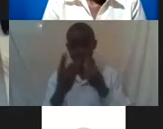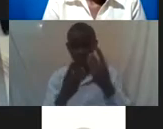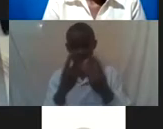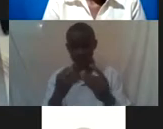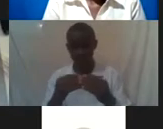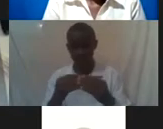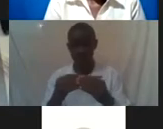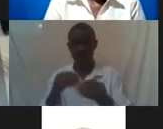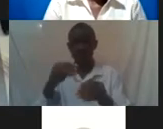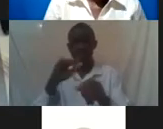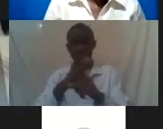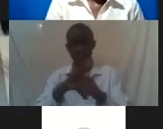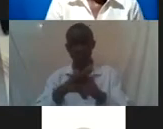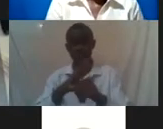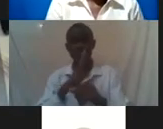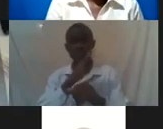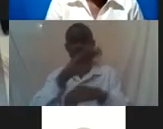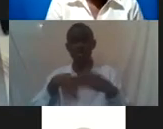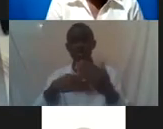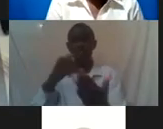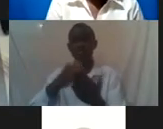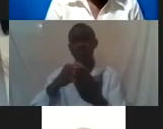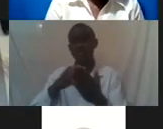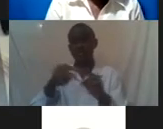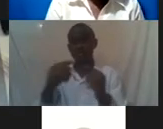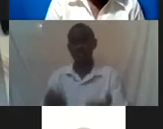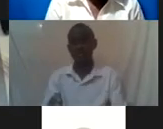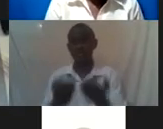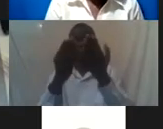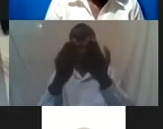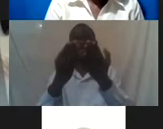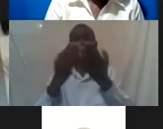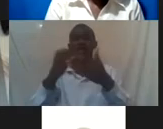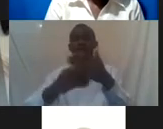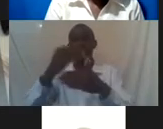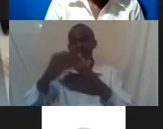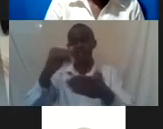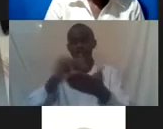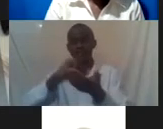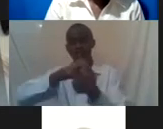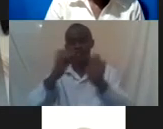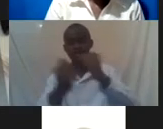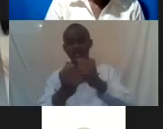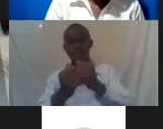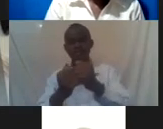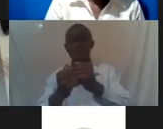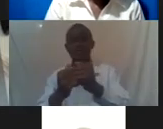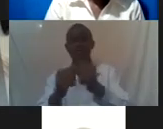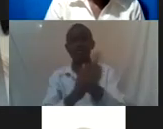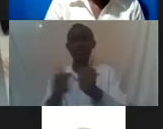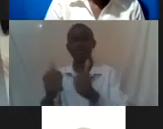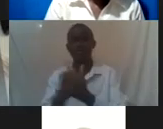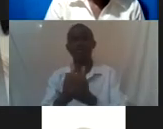to improve them after the amendments have been passed on the Constitution and so on.